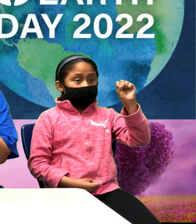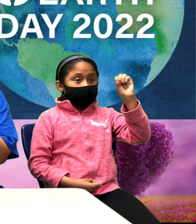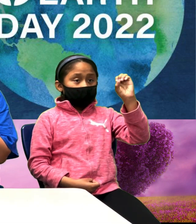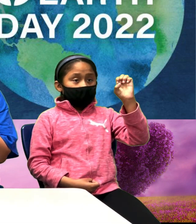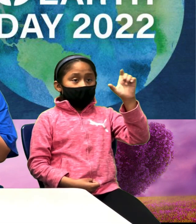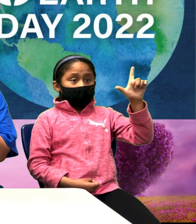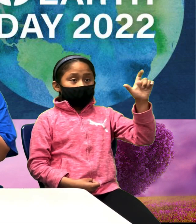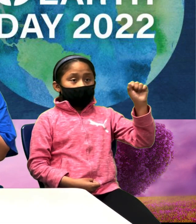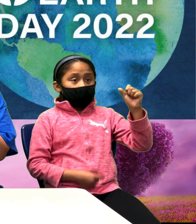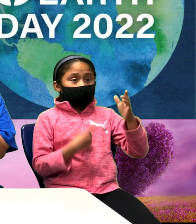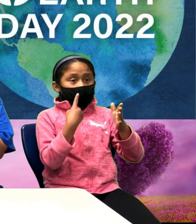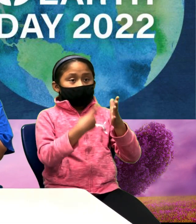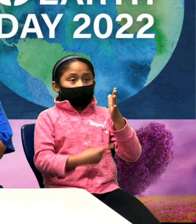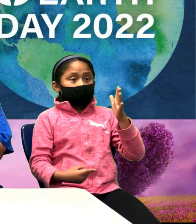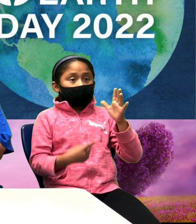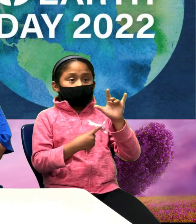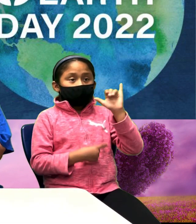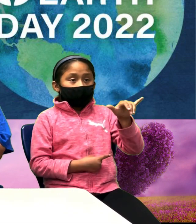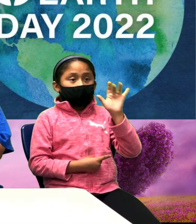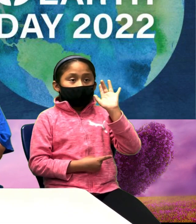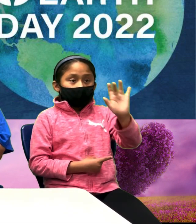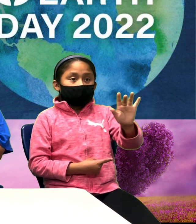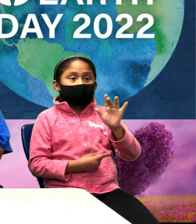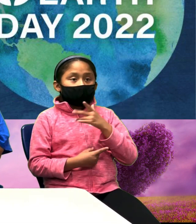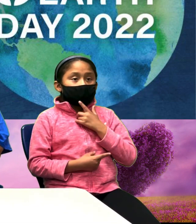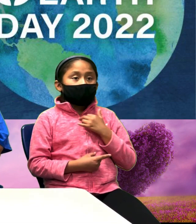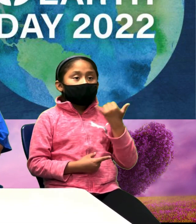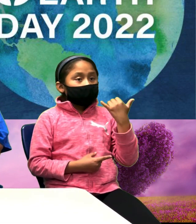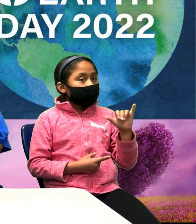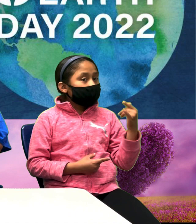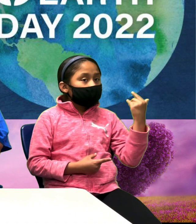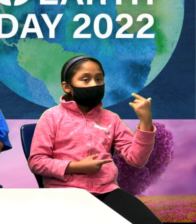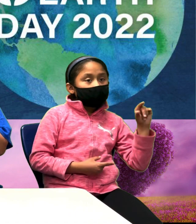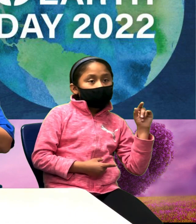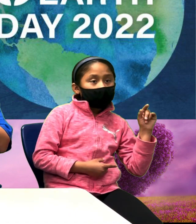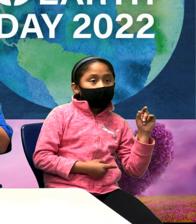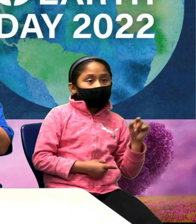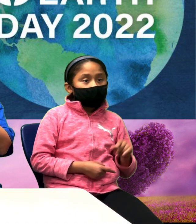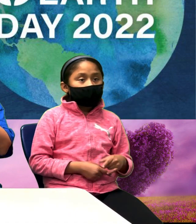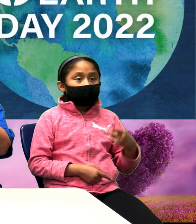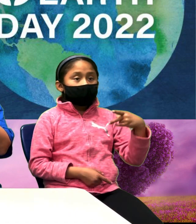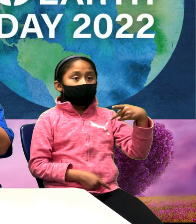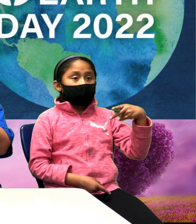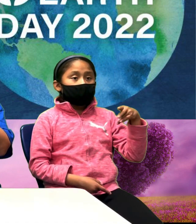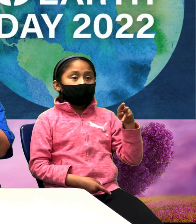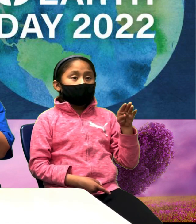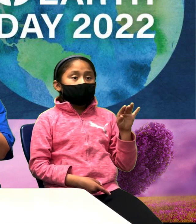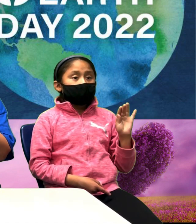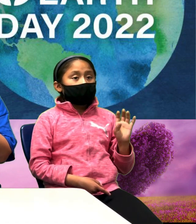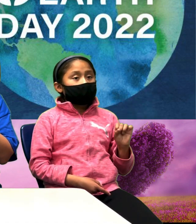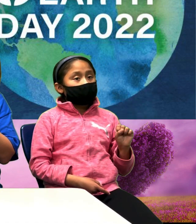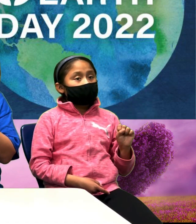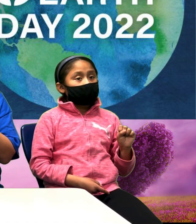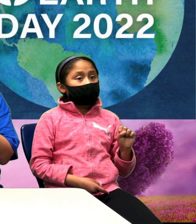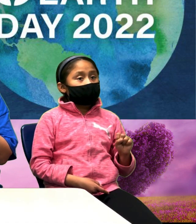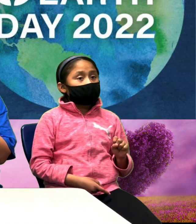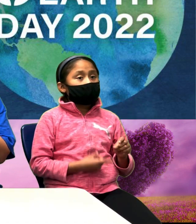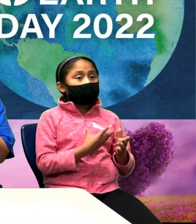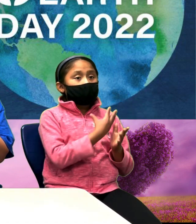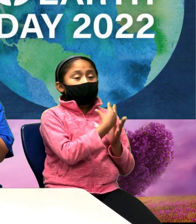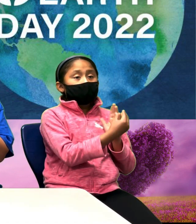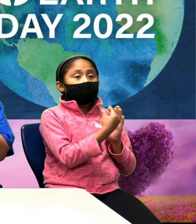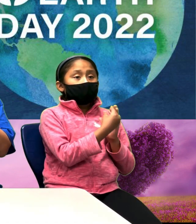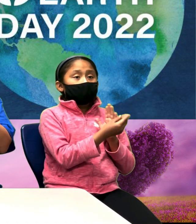morning, our PBIS rewards, our outdoor learning center,